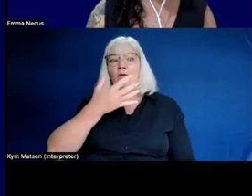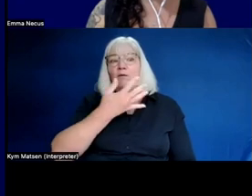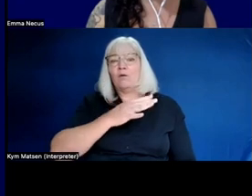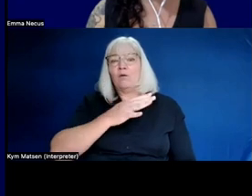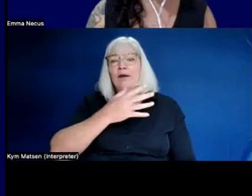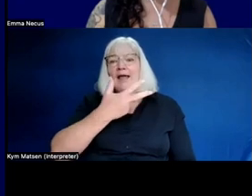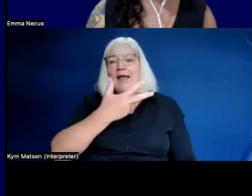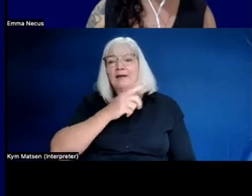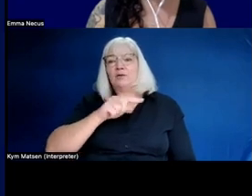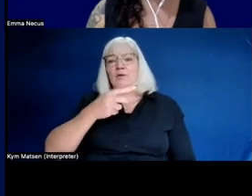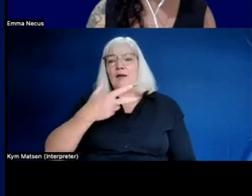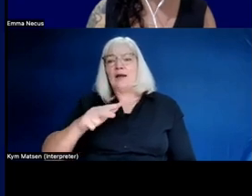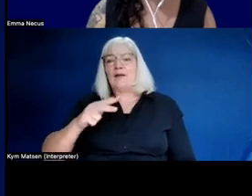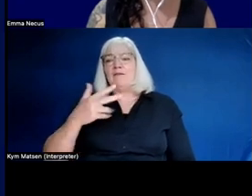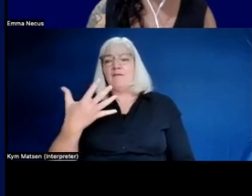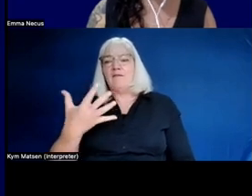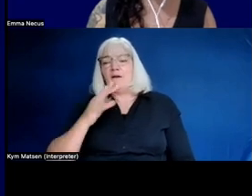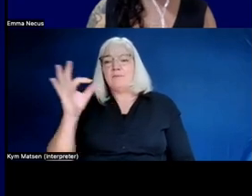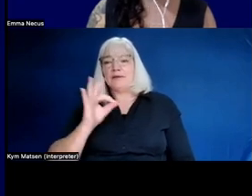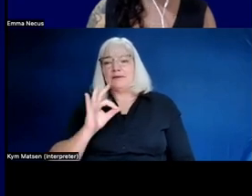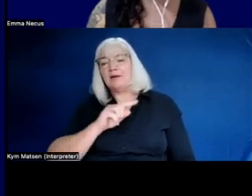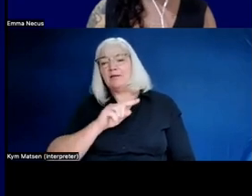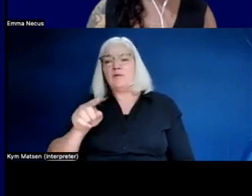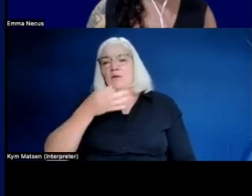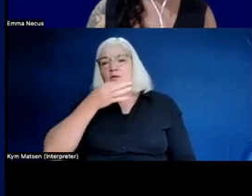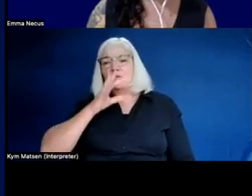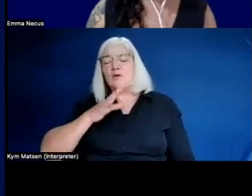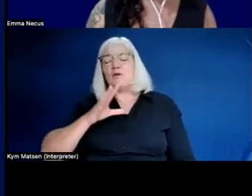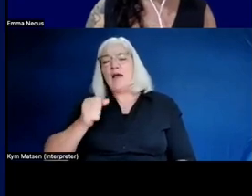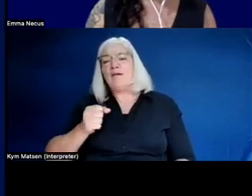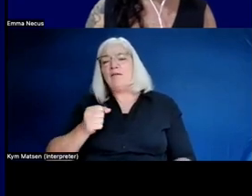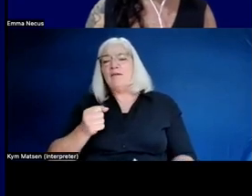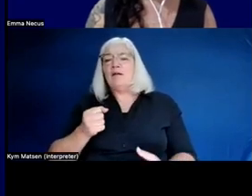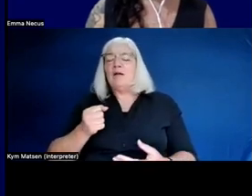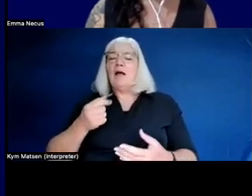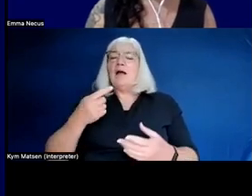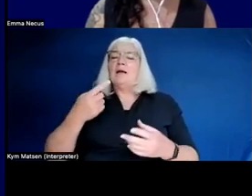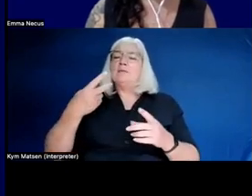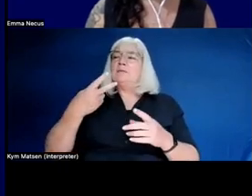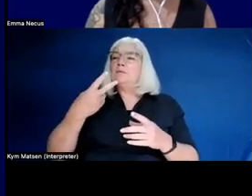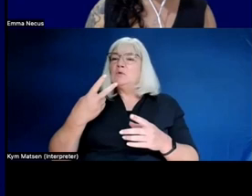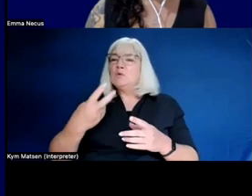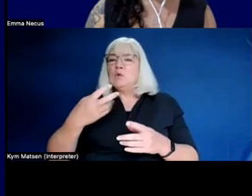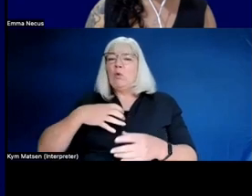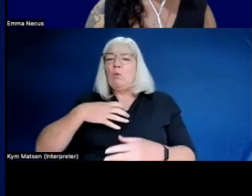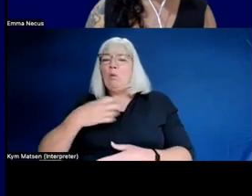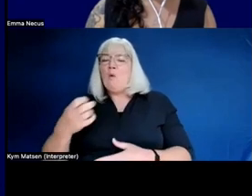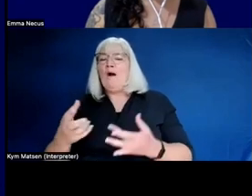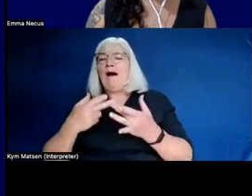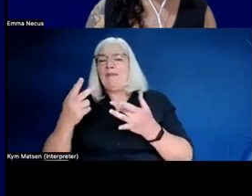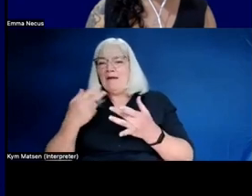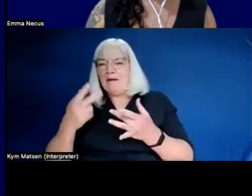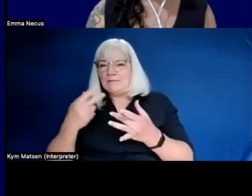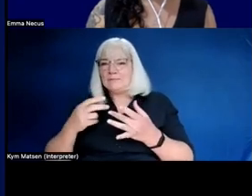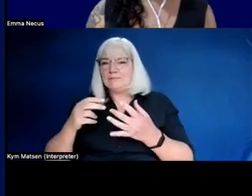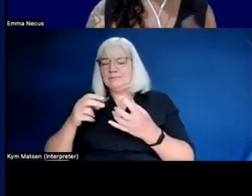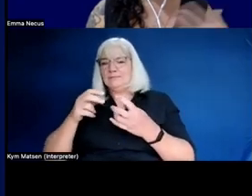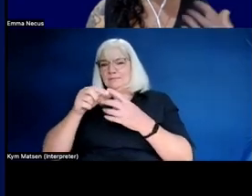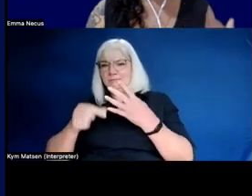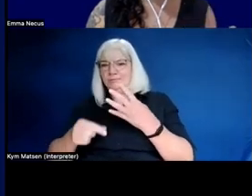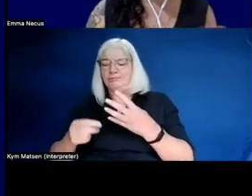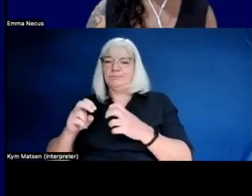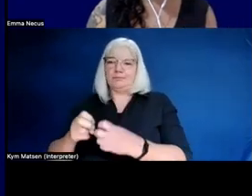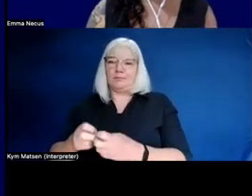with feeding difficulties have two more underlying conditions. And we know that the more complex feeding